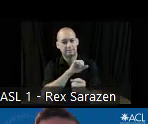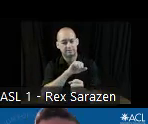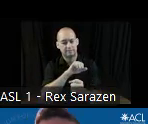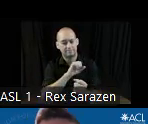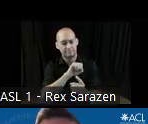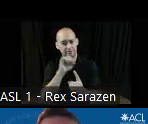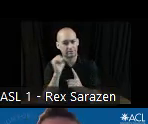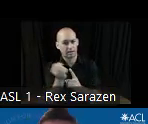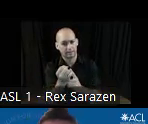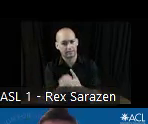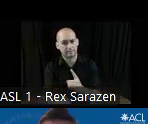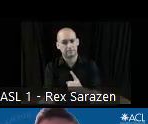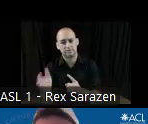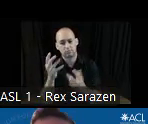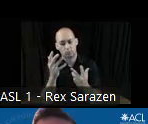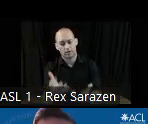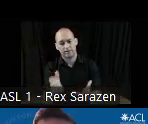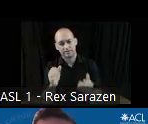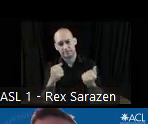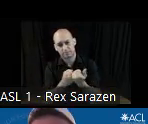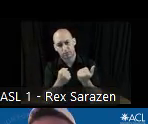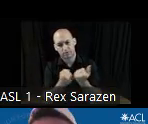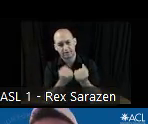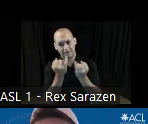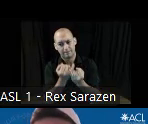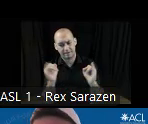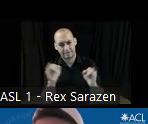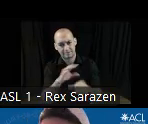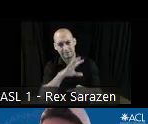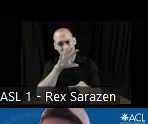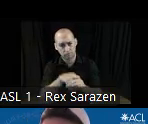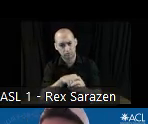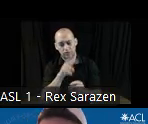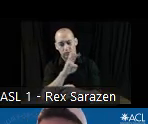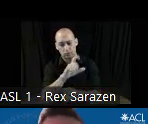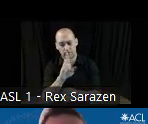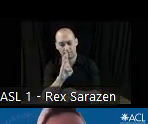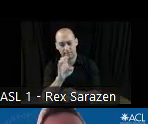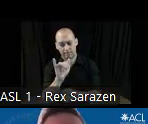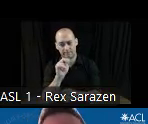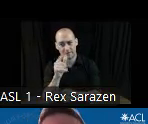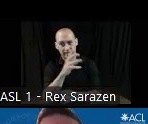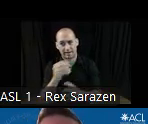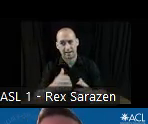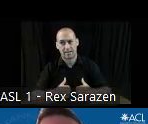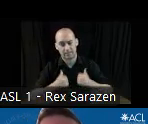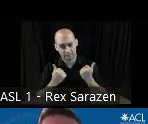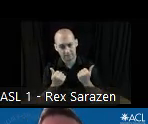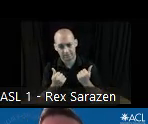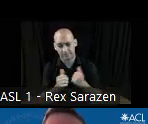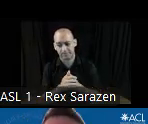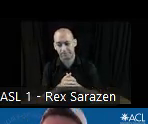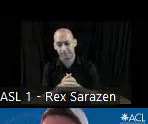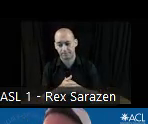that prioritizes independence, inclusion, well-being, and health across the lifespan. And on